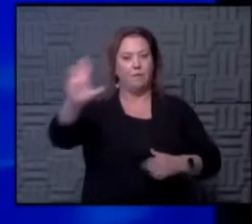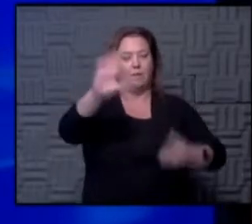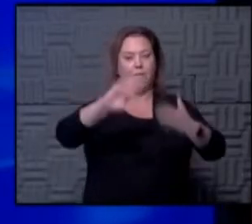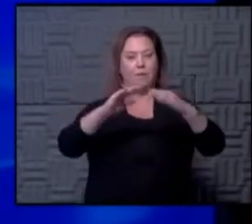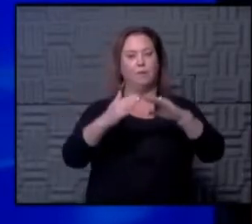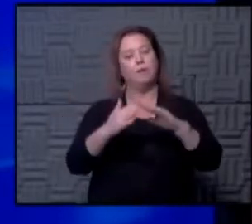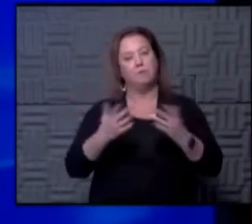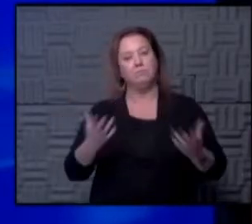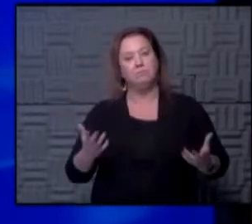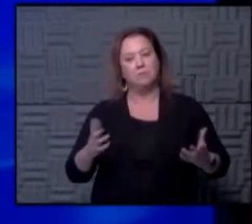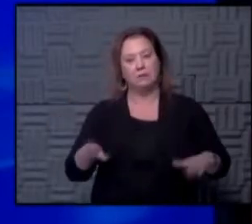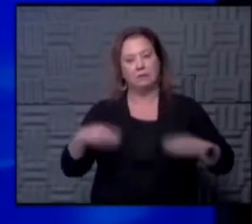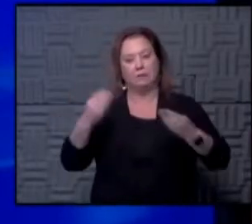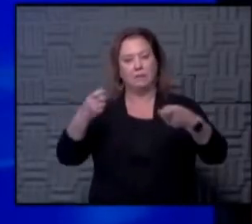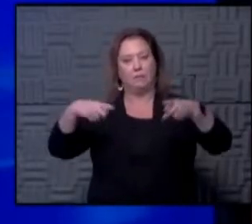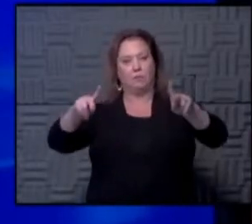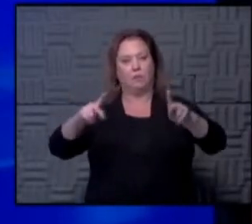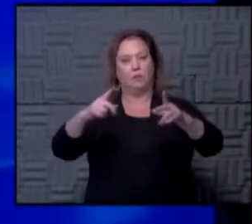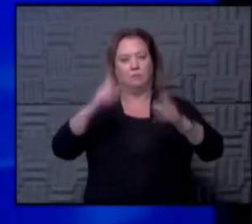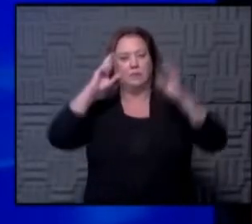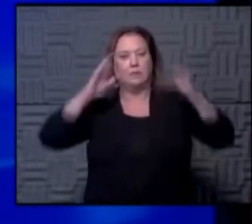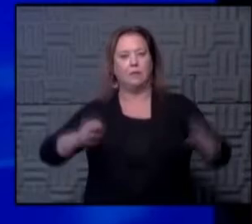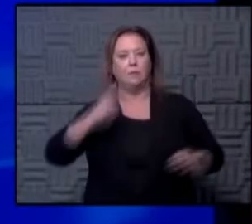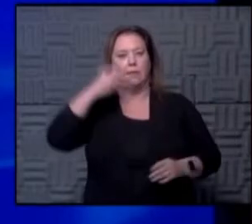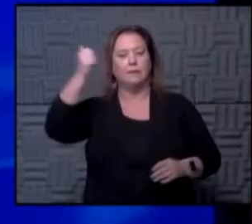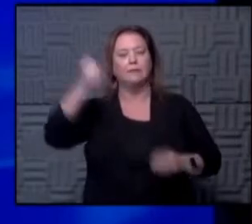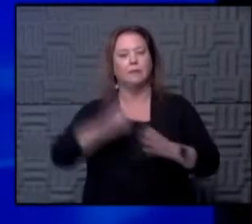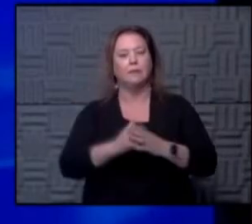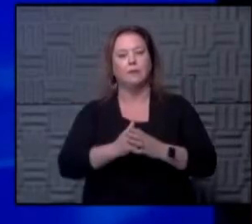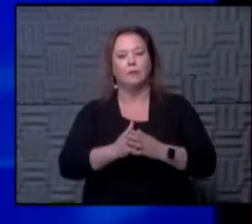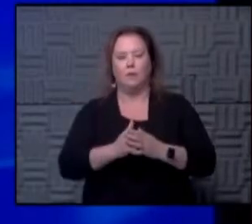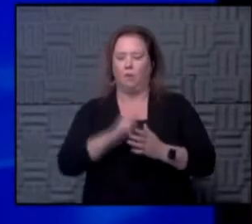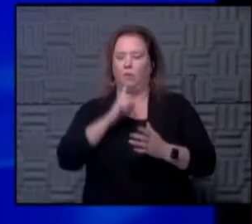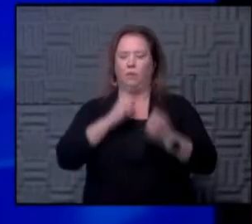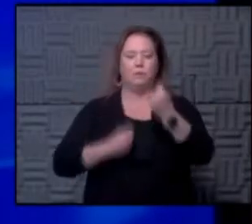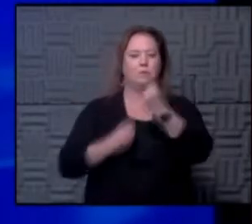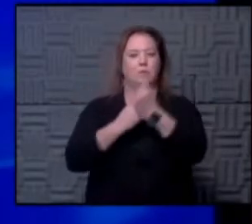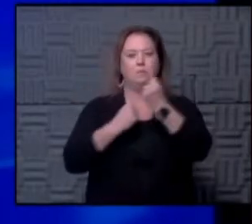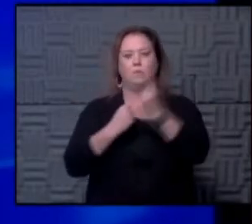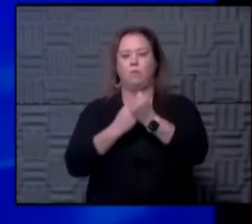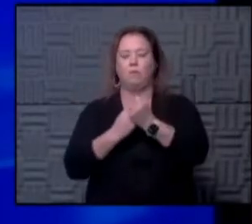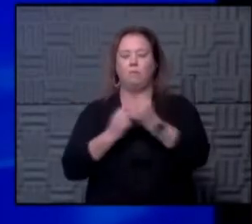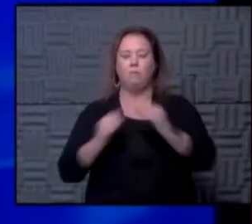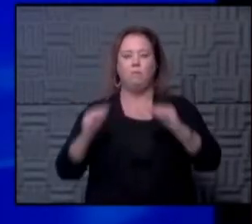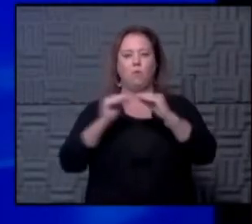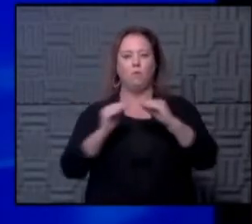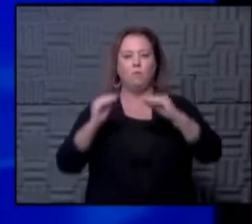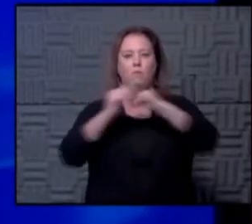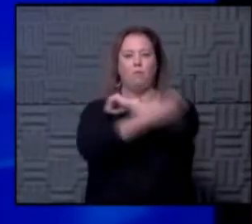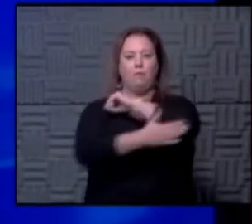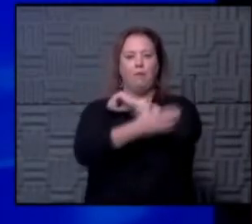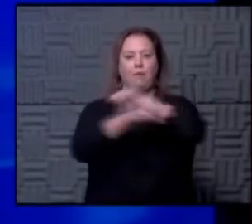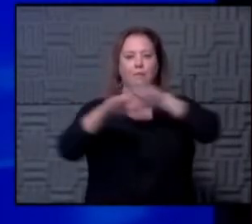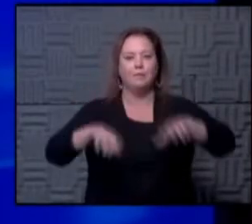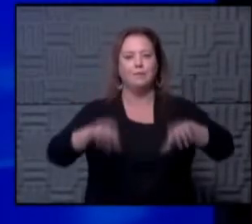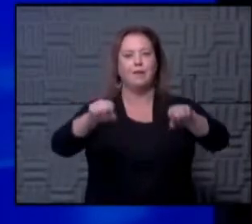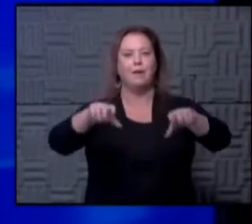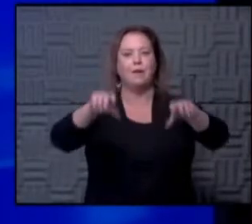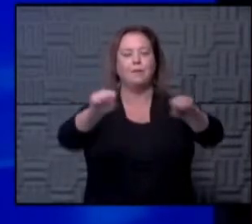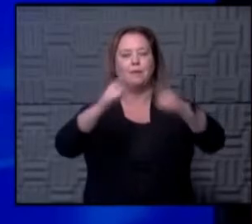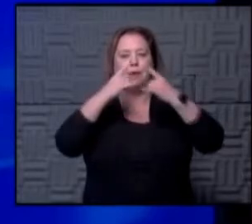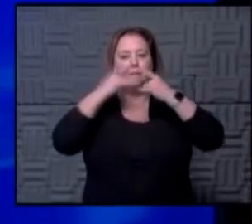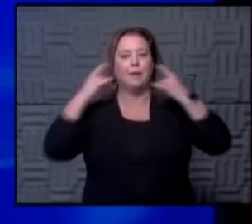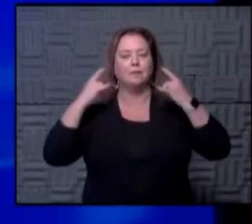do think that we would all be supportive of more counties adopting something, and definitely something very